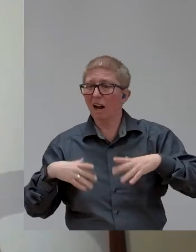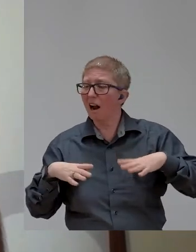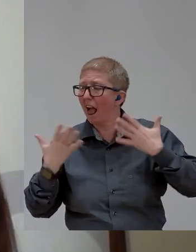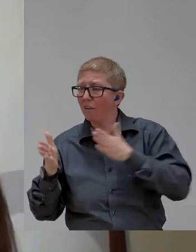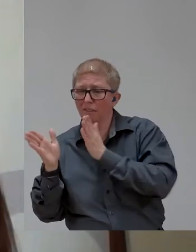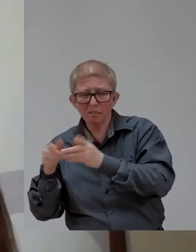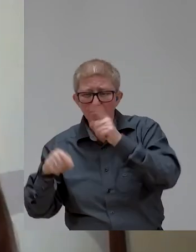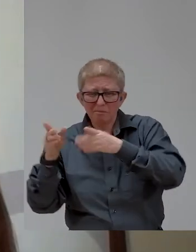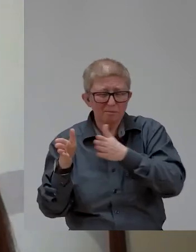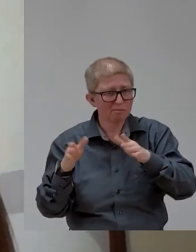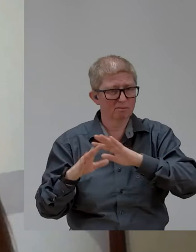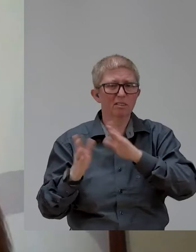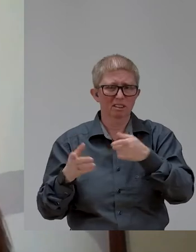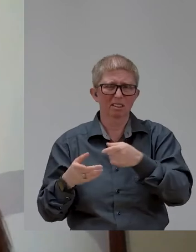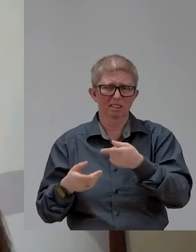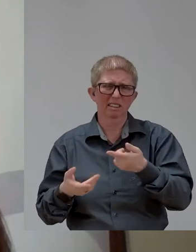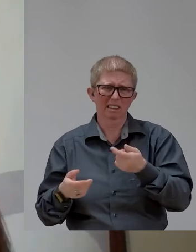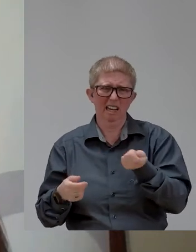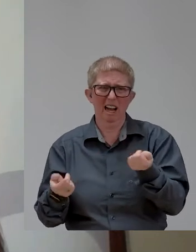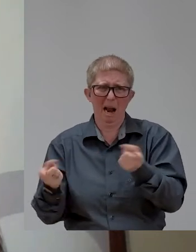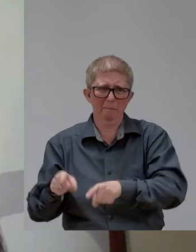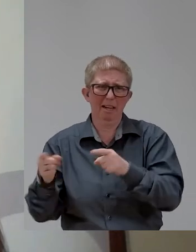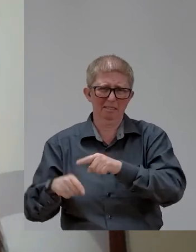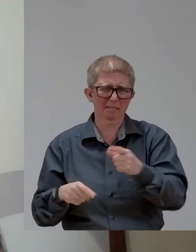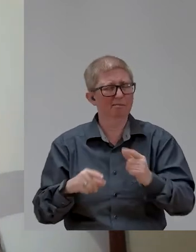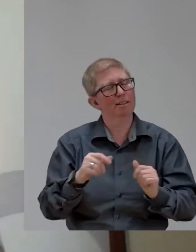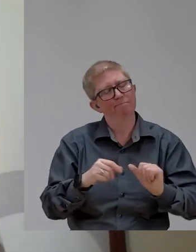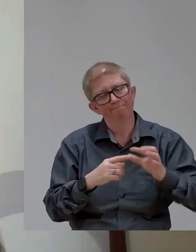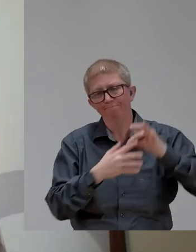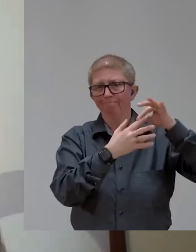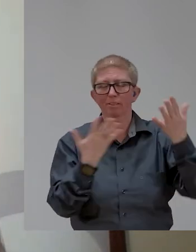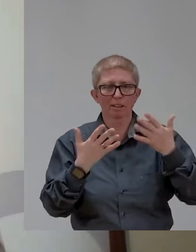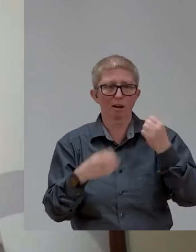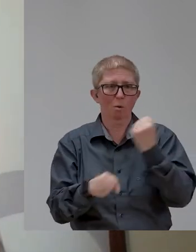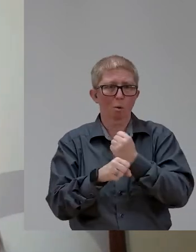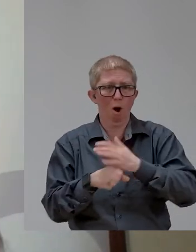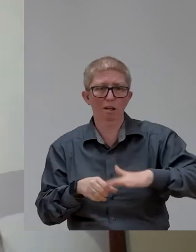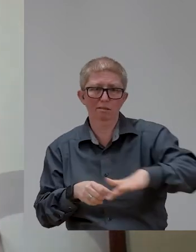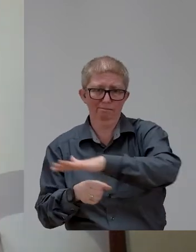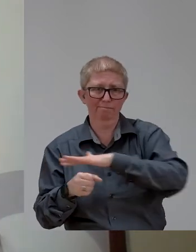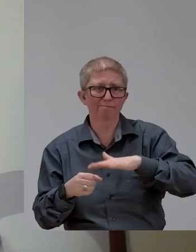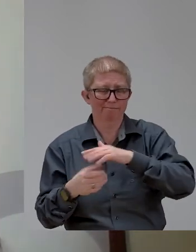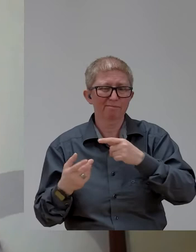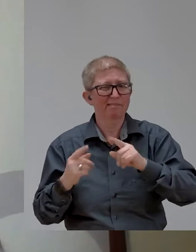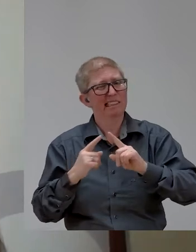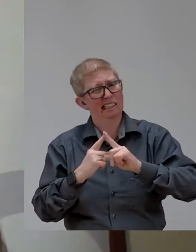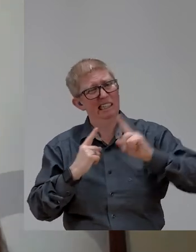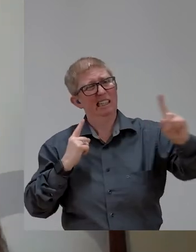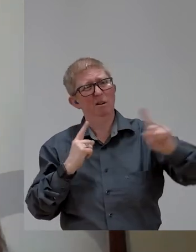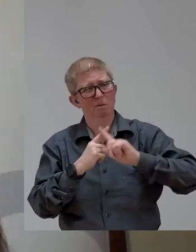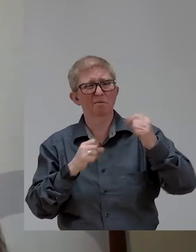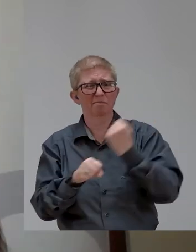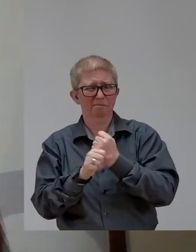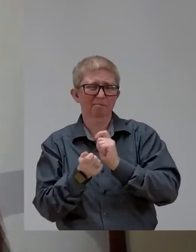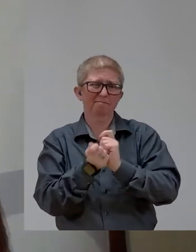been working remotely for almost a year, and we have had to reinvent almost everything that we do to keep working for